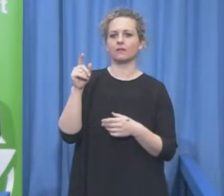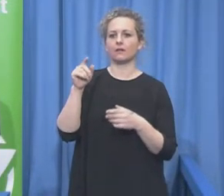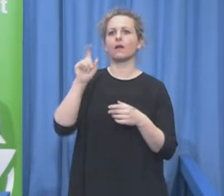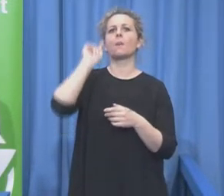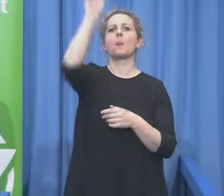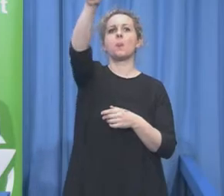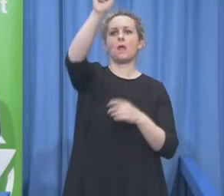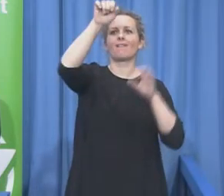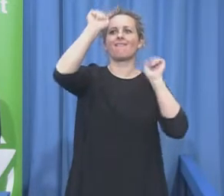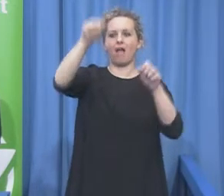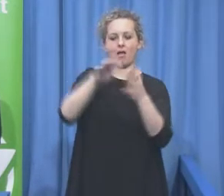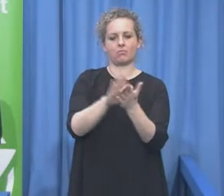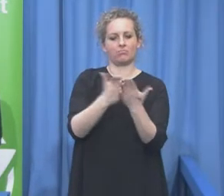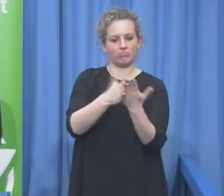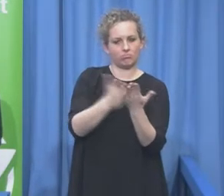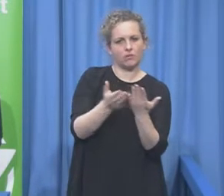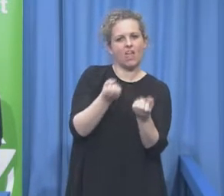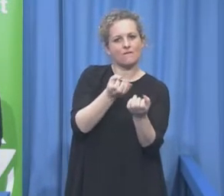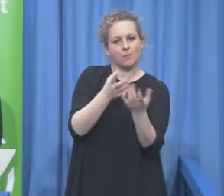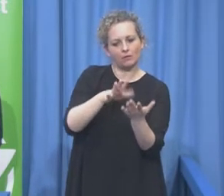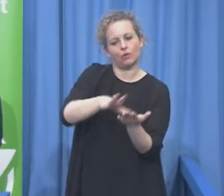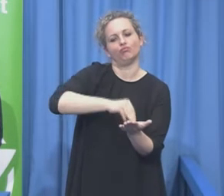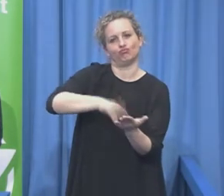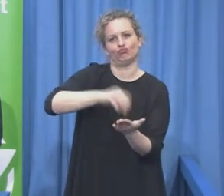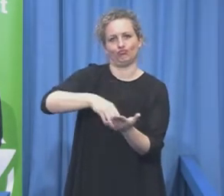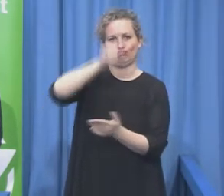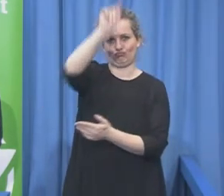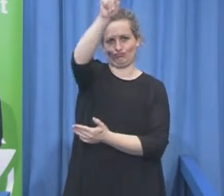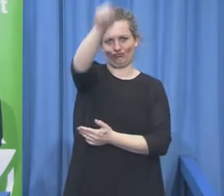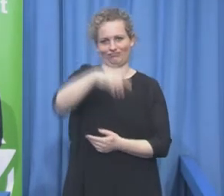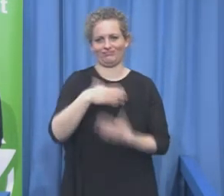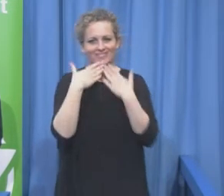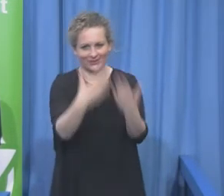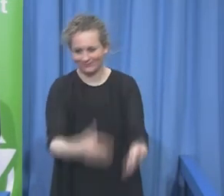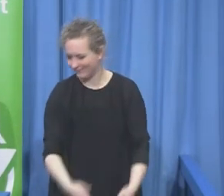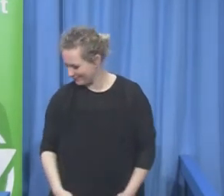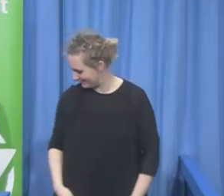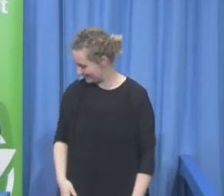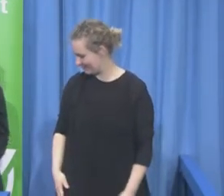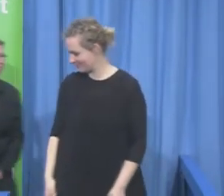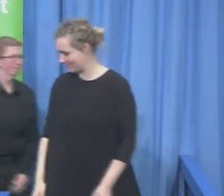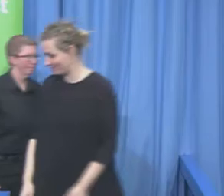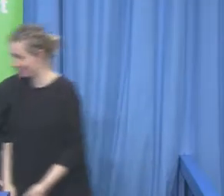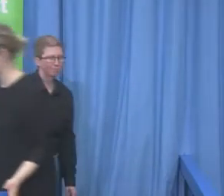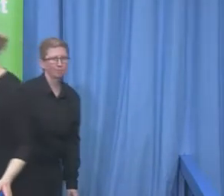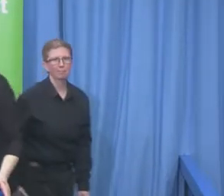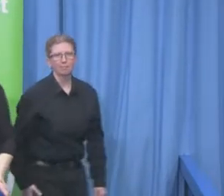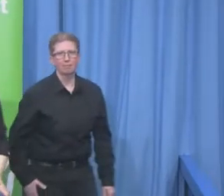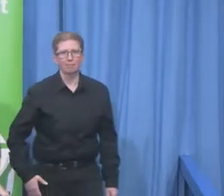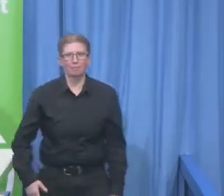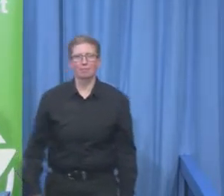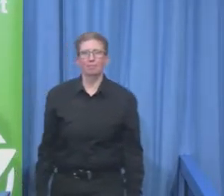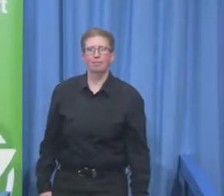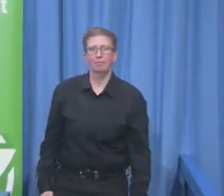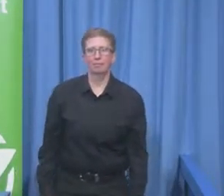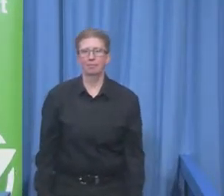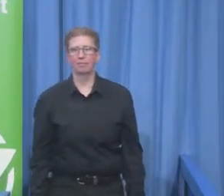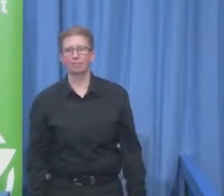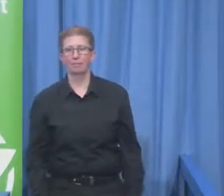Now we have Radhika. And Radhika represents a company which does wonderful work. And